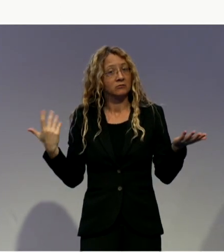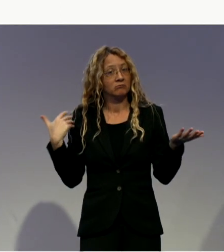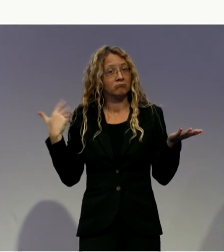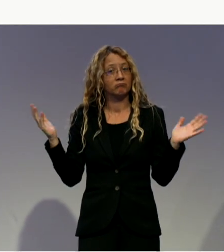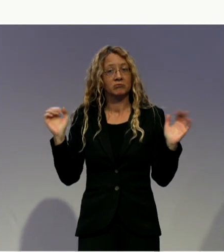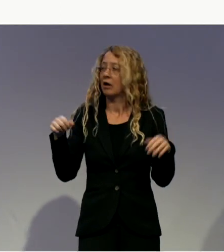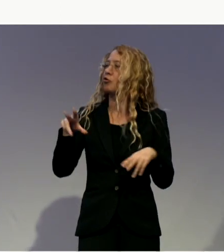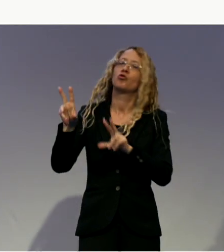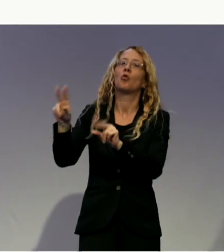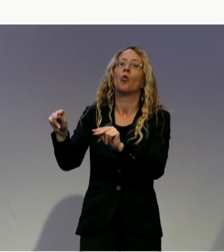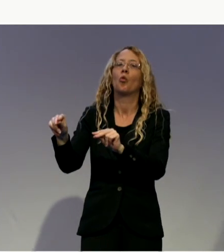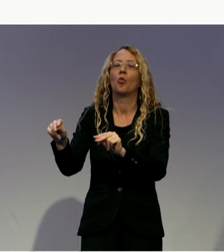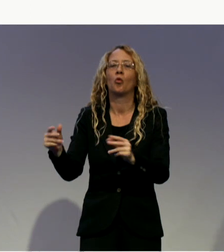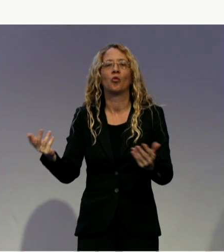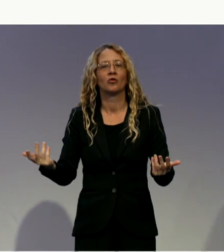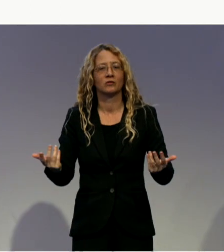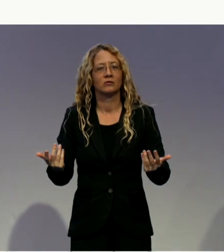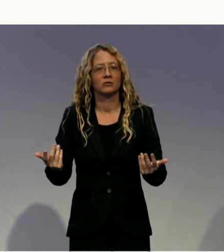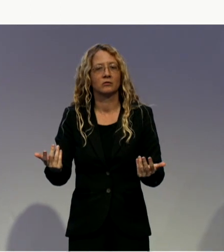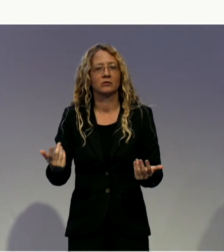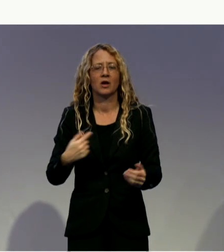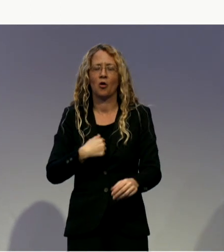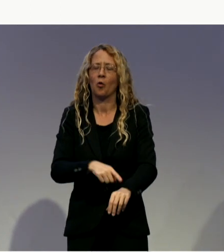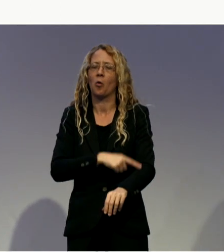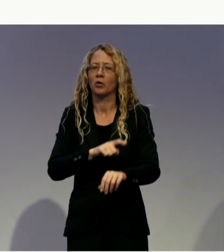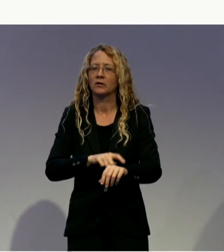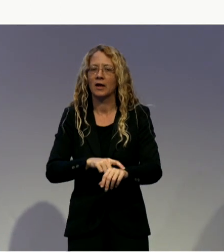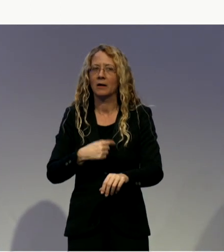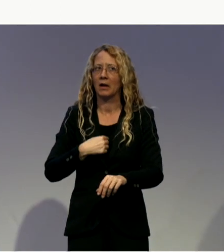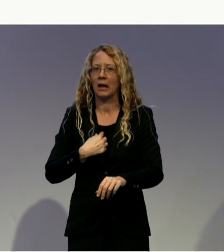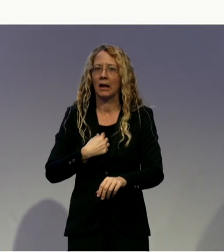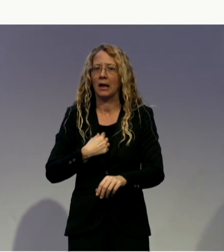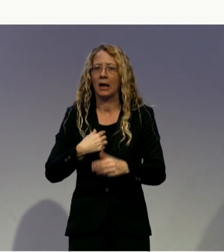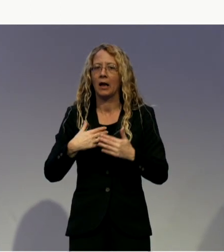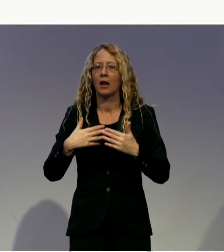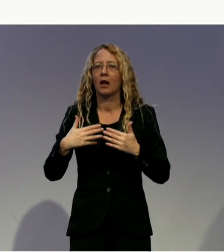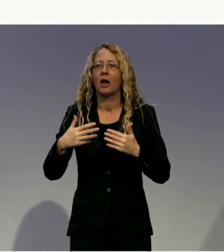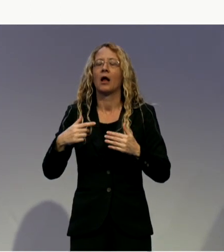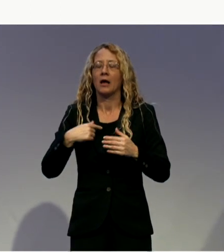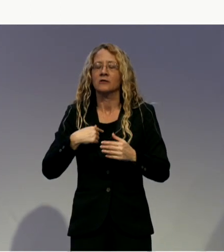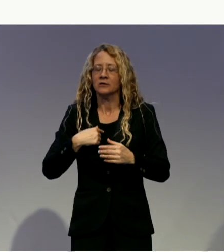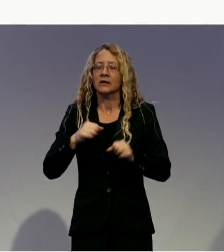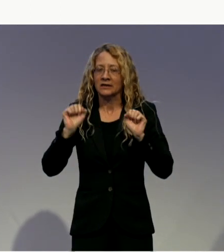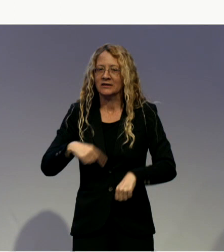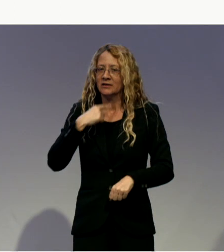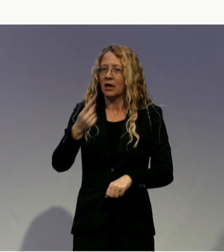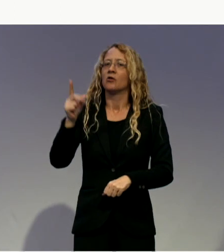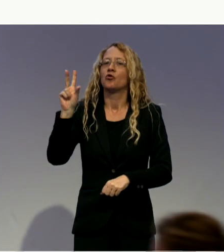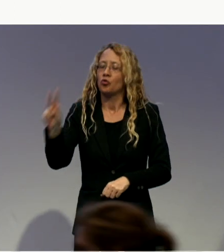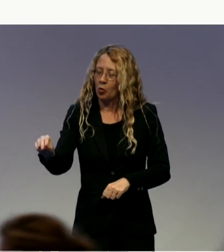taken me a long time, and we're still in a place now where disabled people are only just beginning to